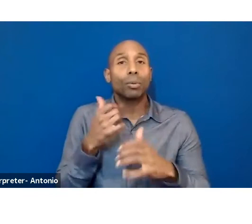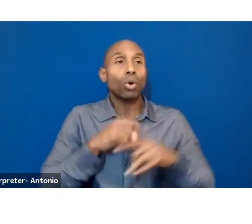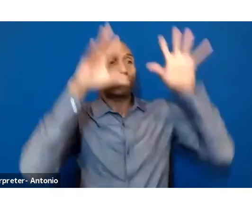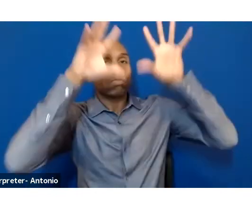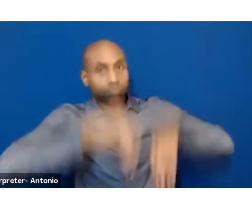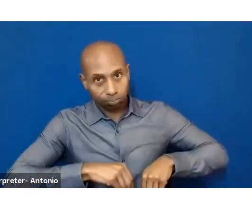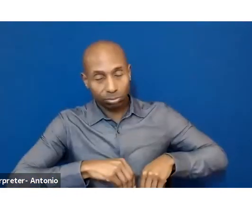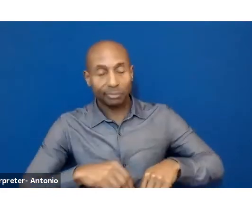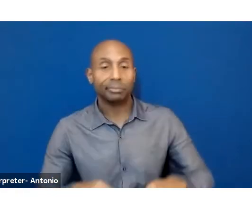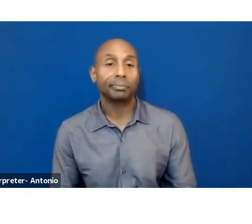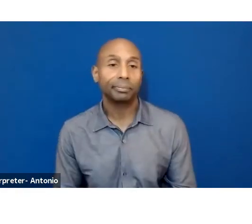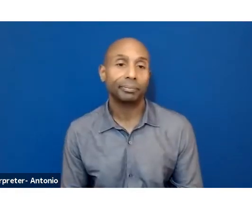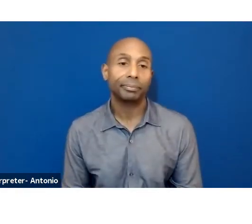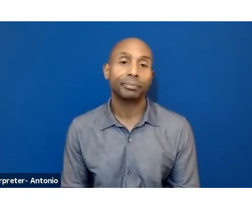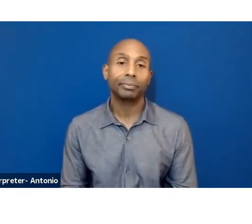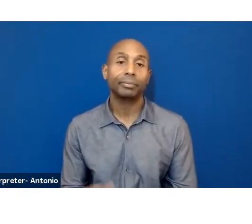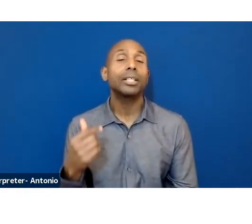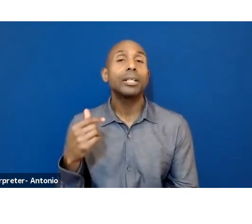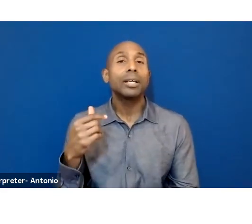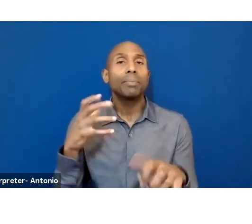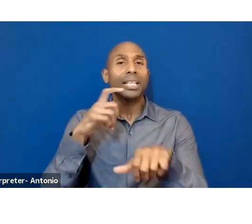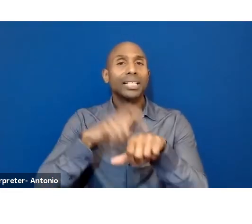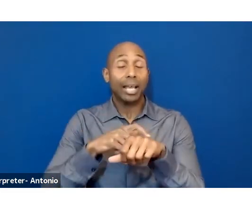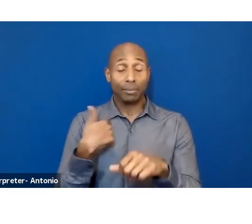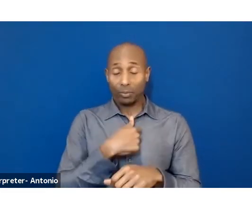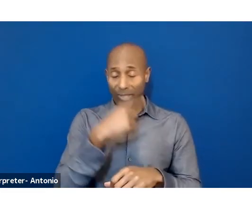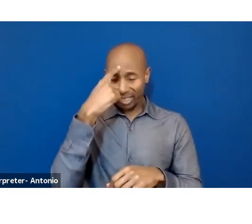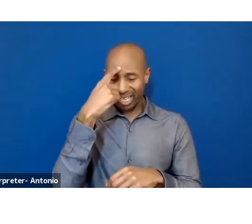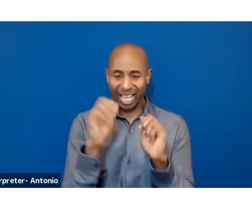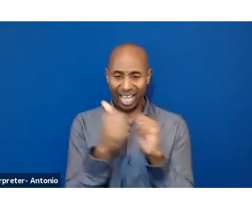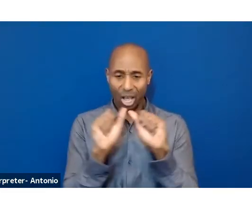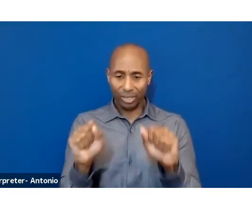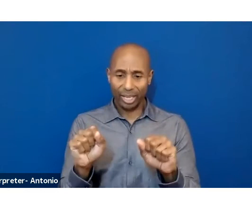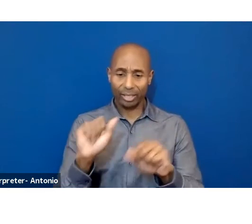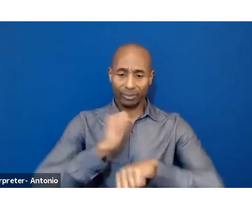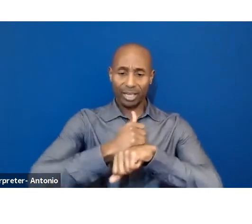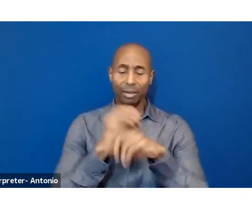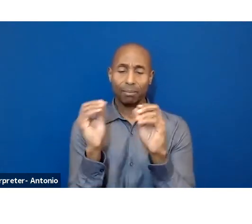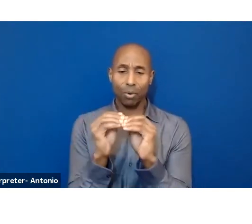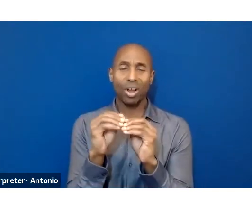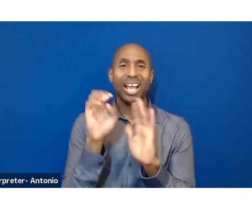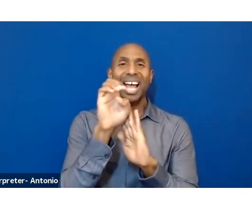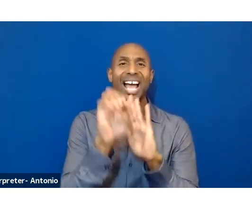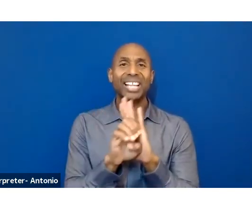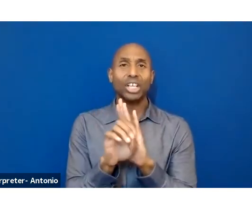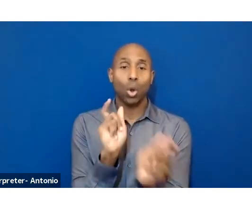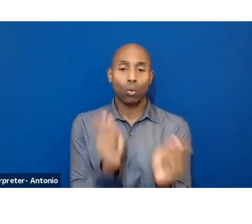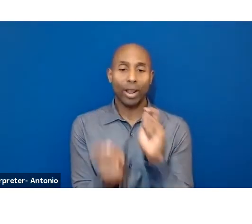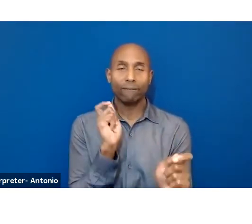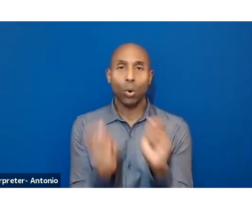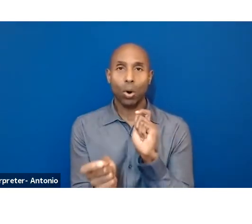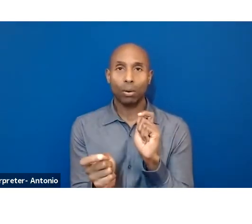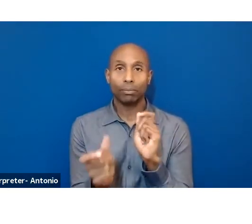ethical fashion reforms often work by kind of putting beautiful wallpaper, right,